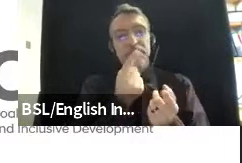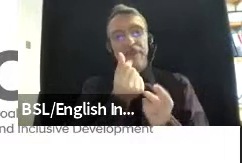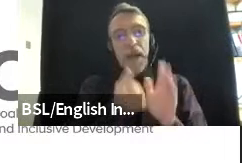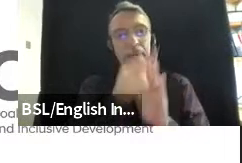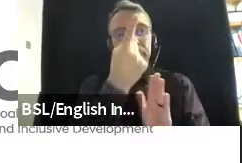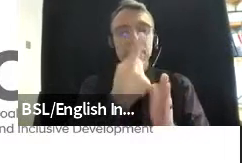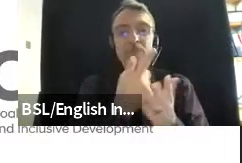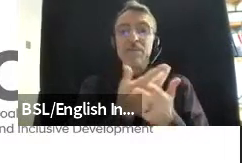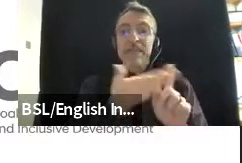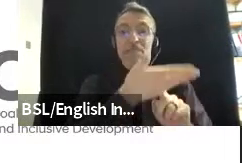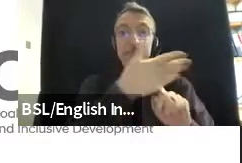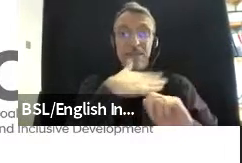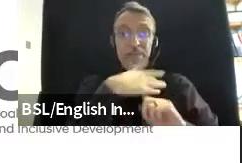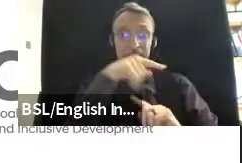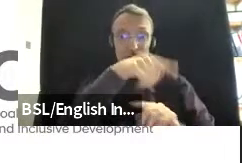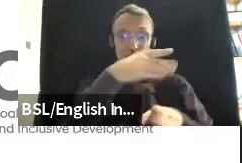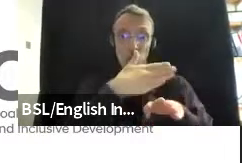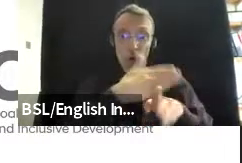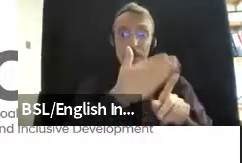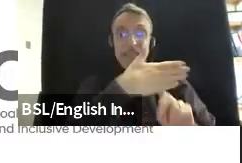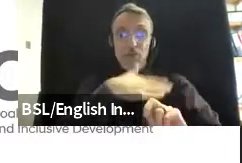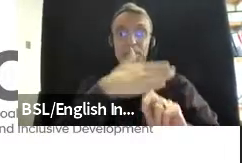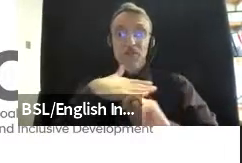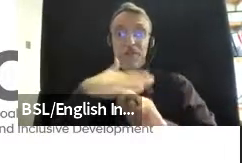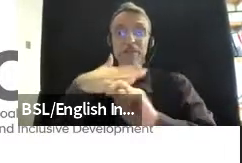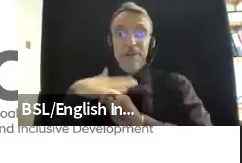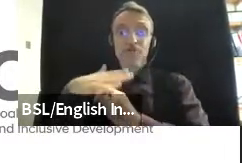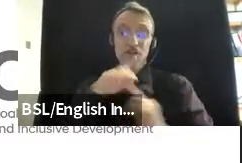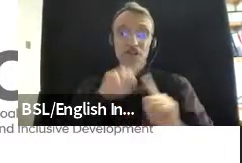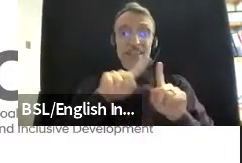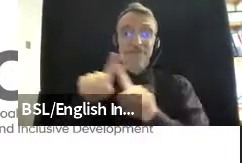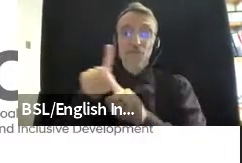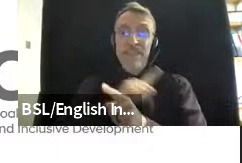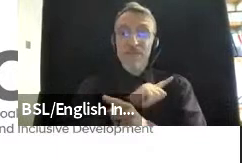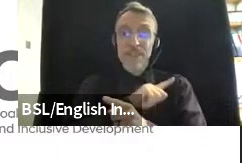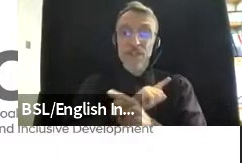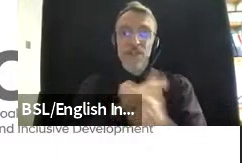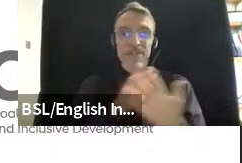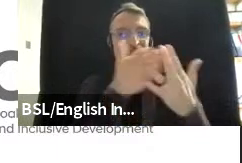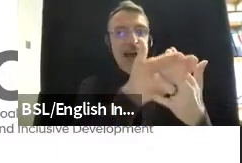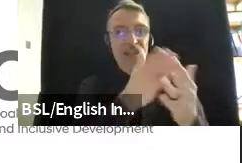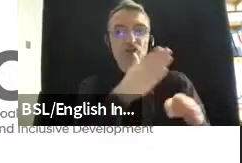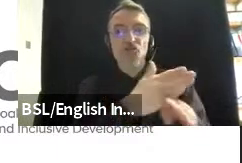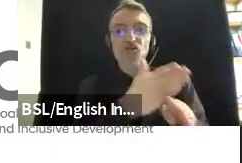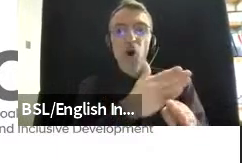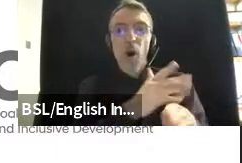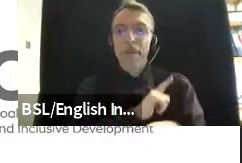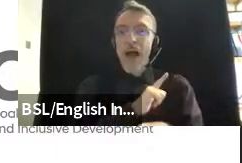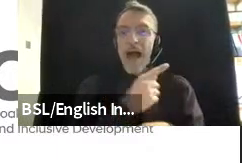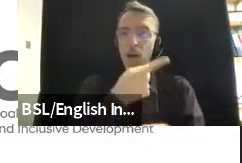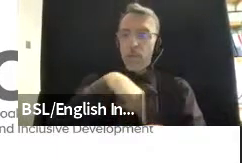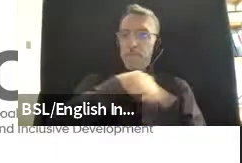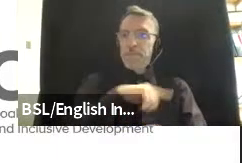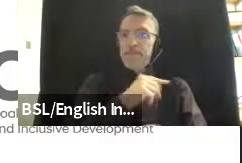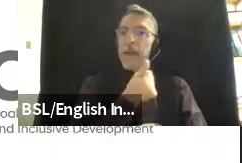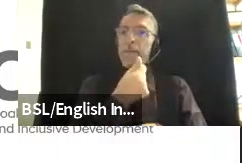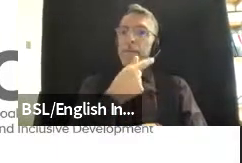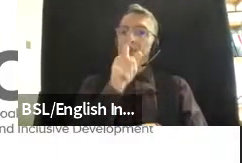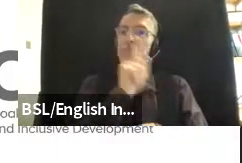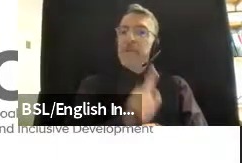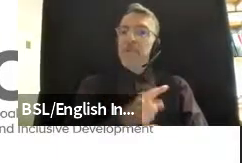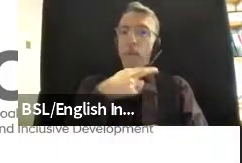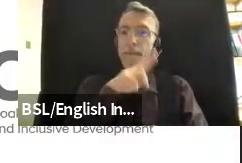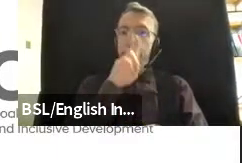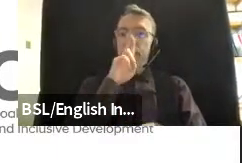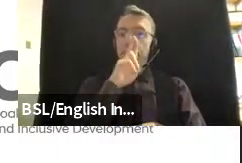experienced multiple discrimination. So, for example, access to jobs was denied to some people. So if you are